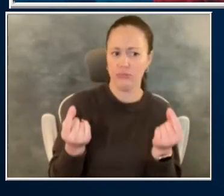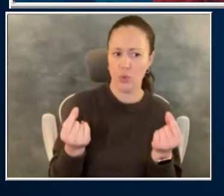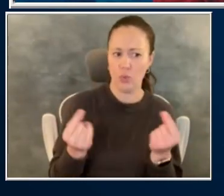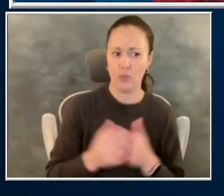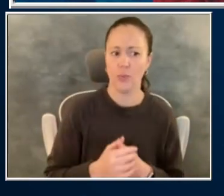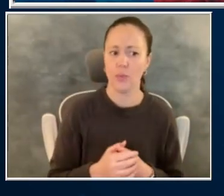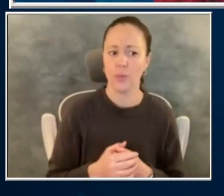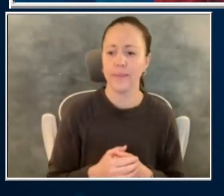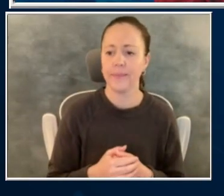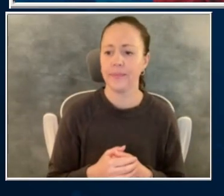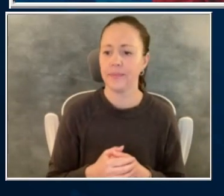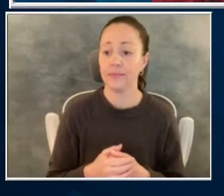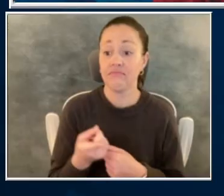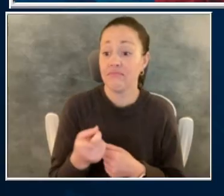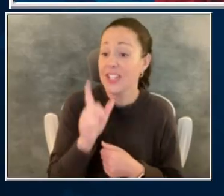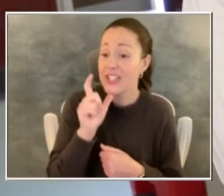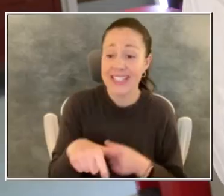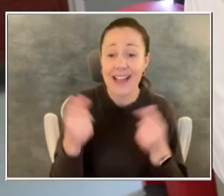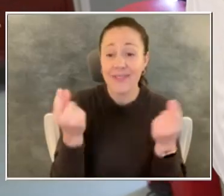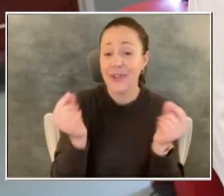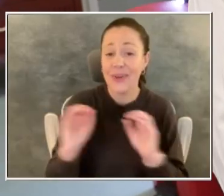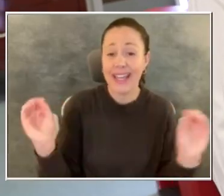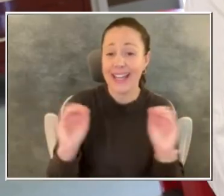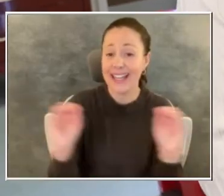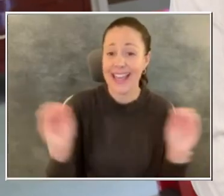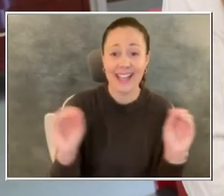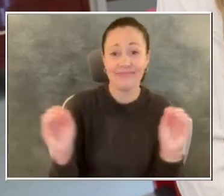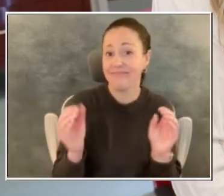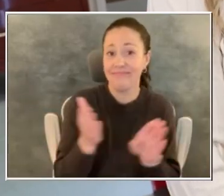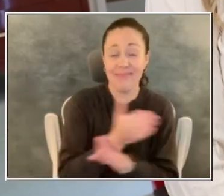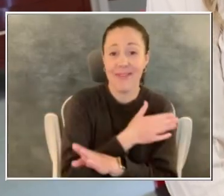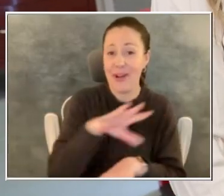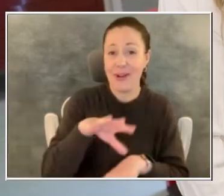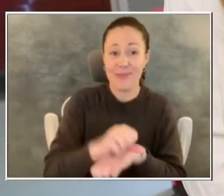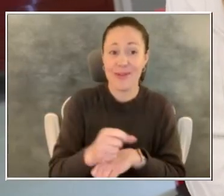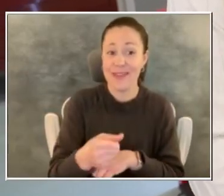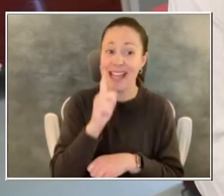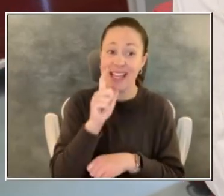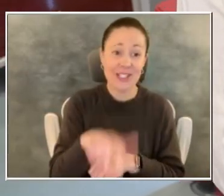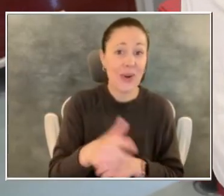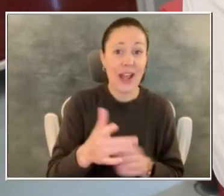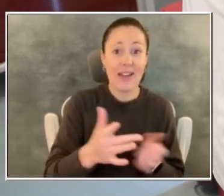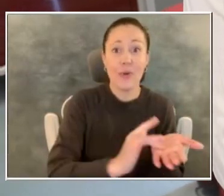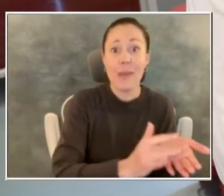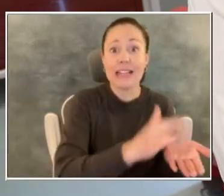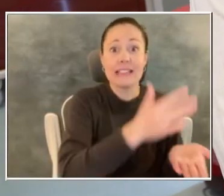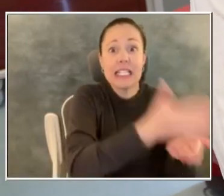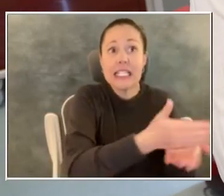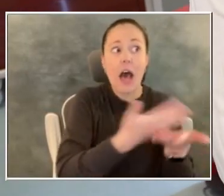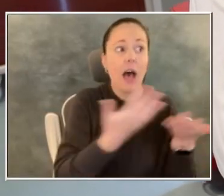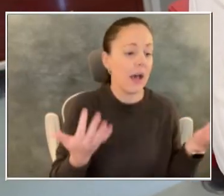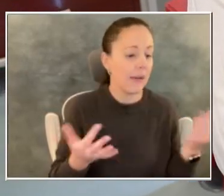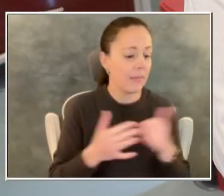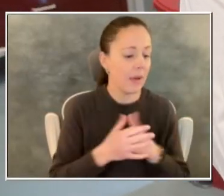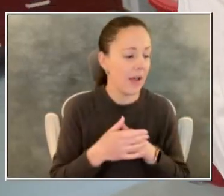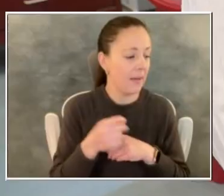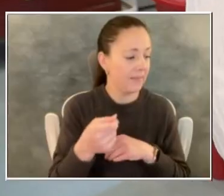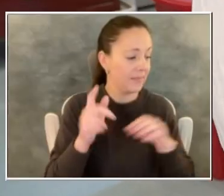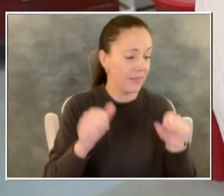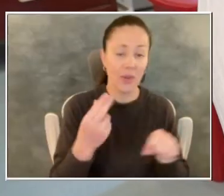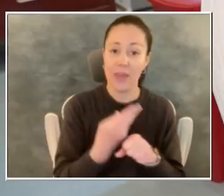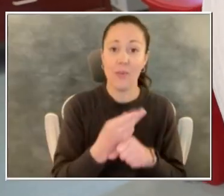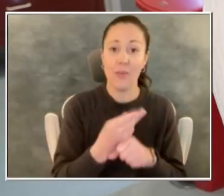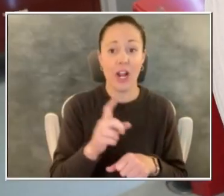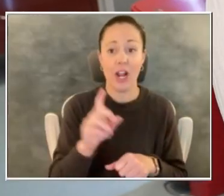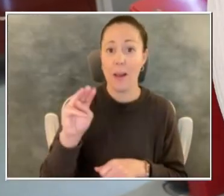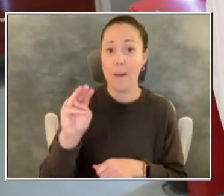She doesn't have to do anything to prepare for this. You don't have to hold medications, you can wear metal, so you can